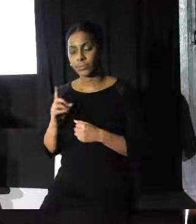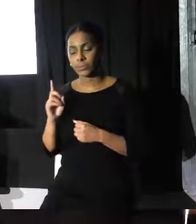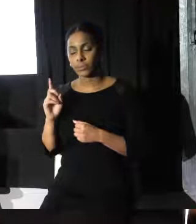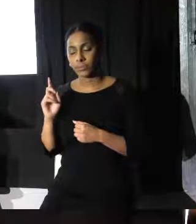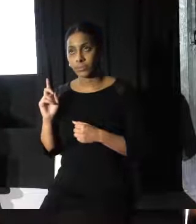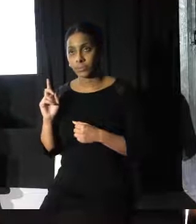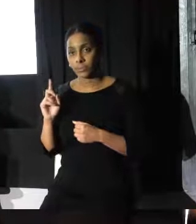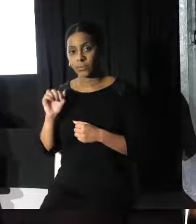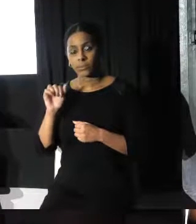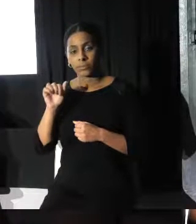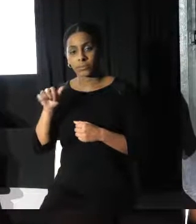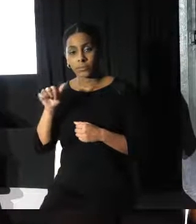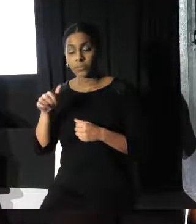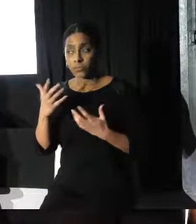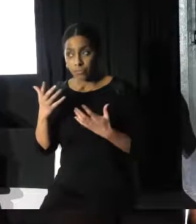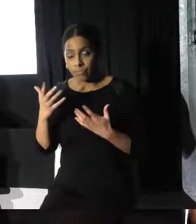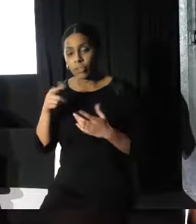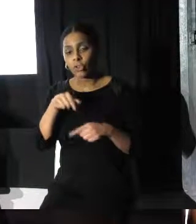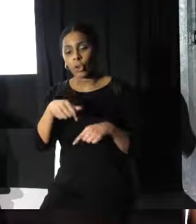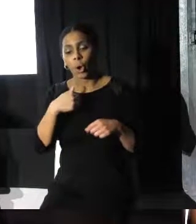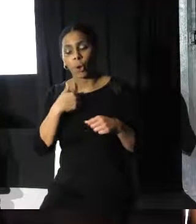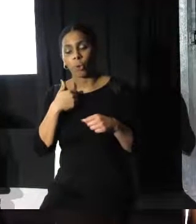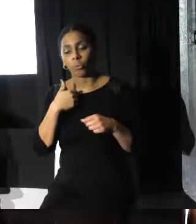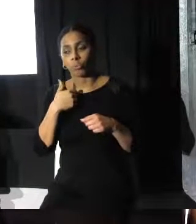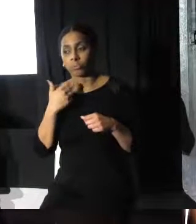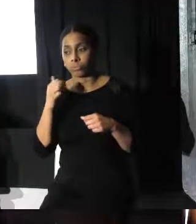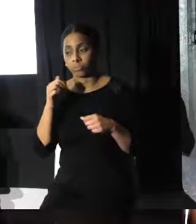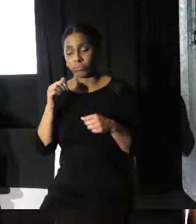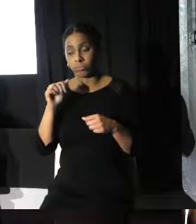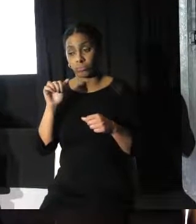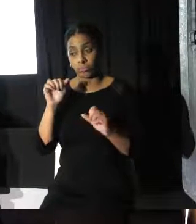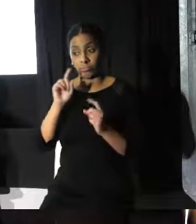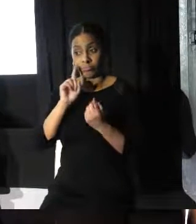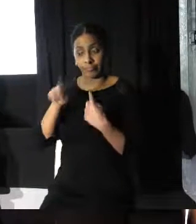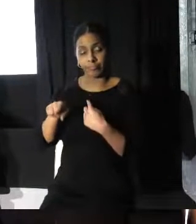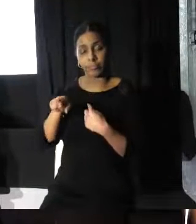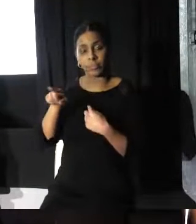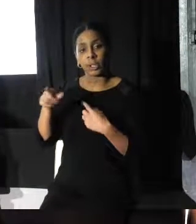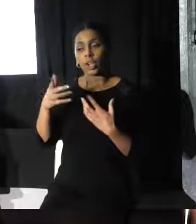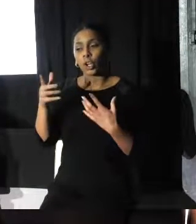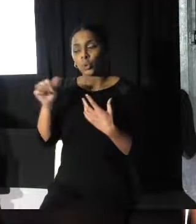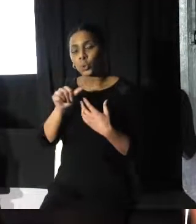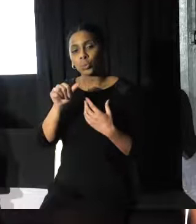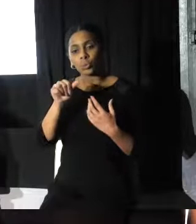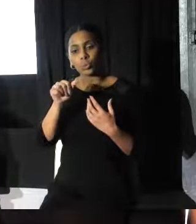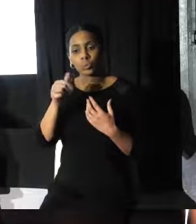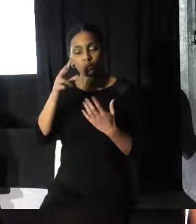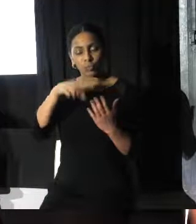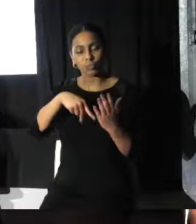absolutely everyone, as well as the books I mentioned there, certainly should go and read